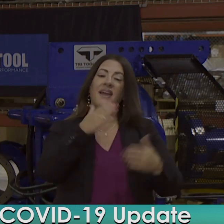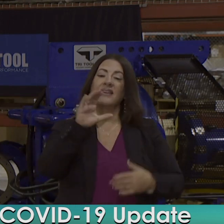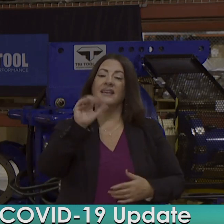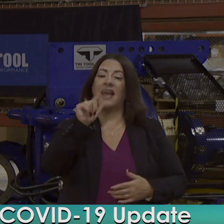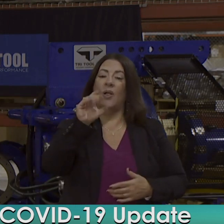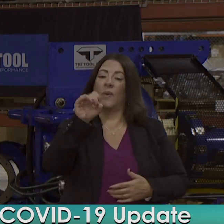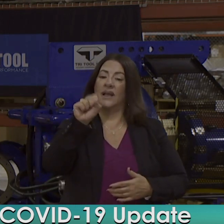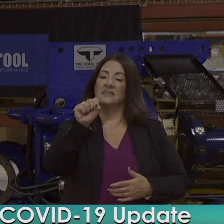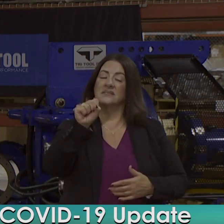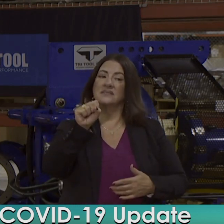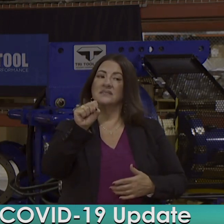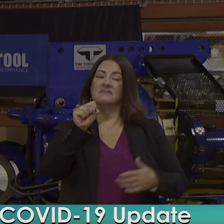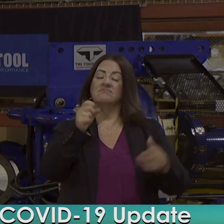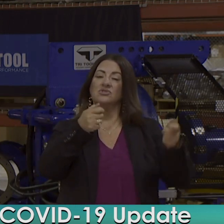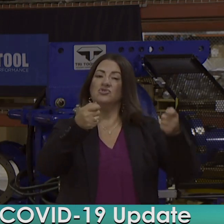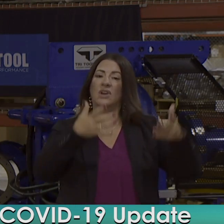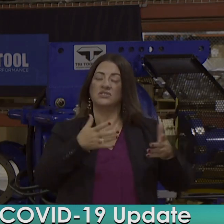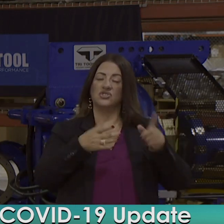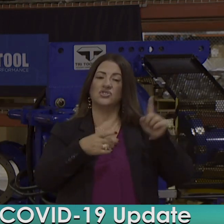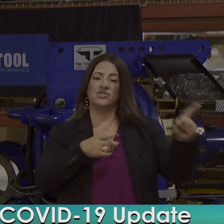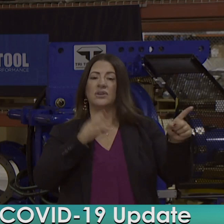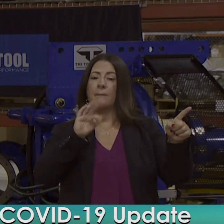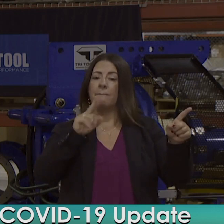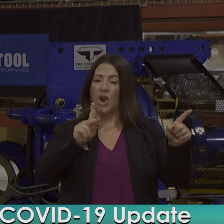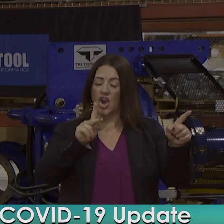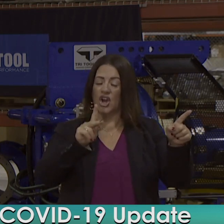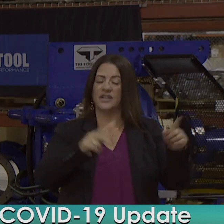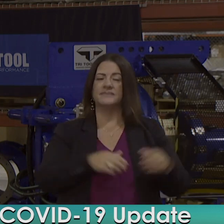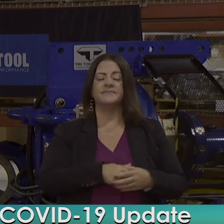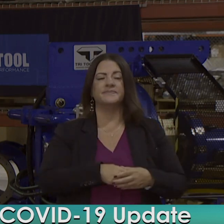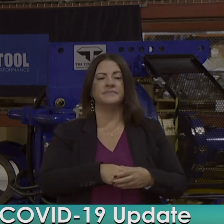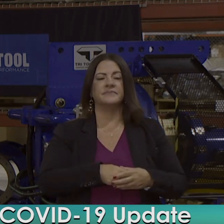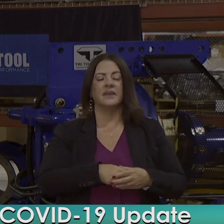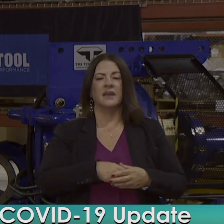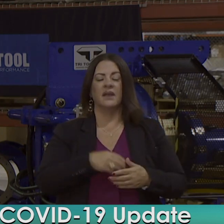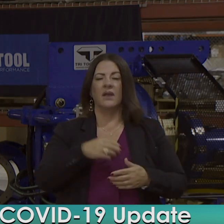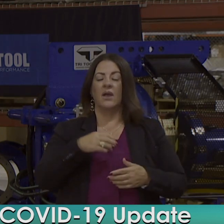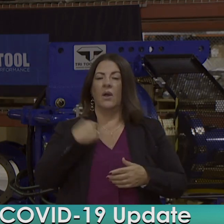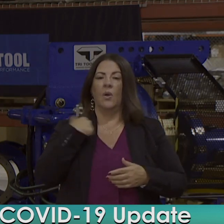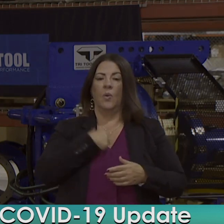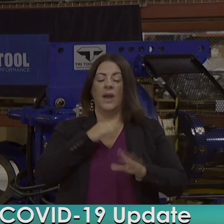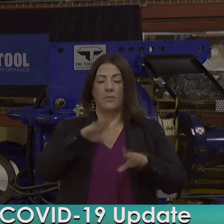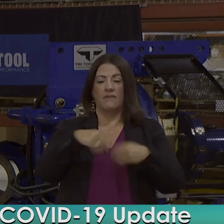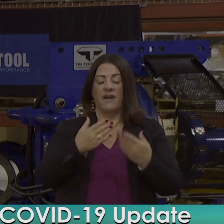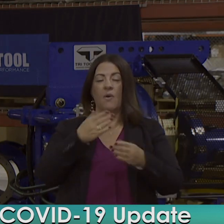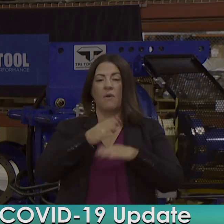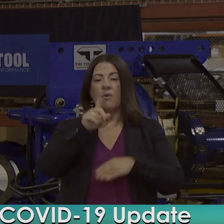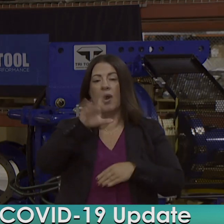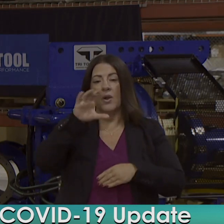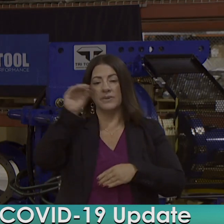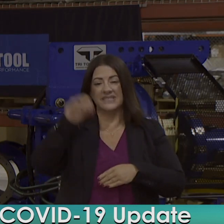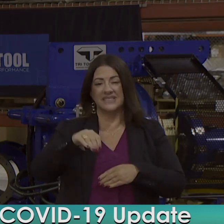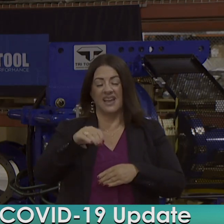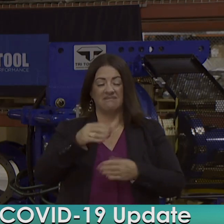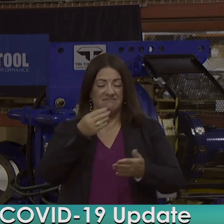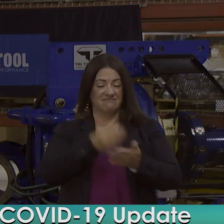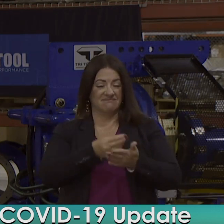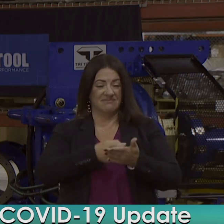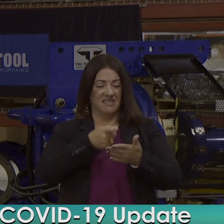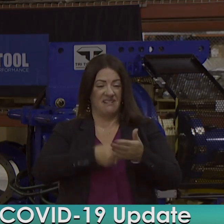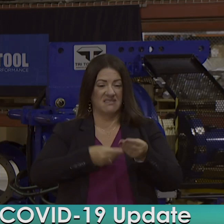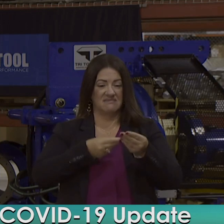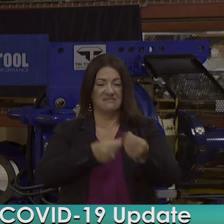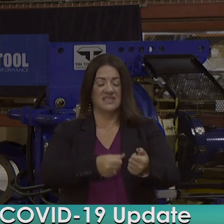Emergency Service. There's one county in the state where we are providing 100% of the costs related to the